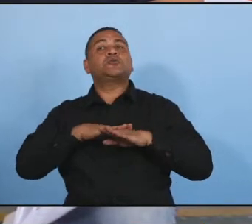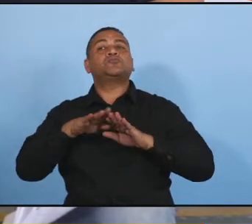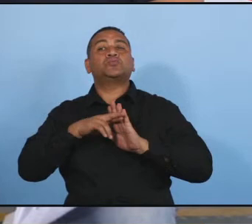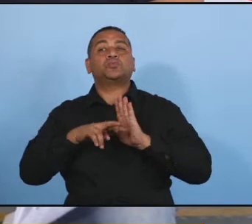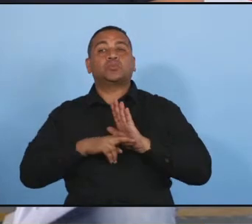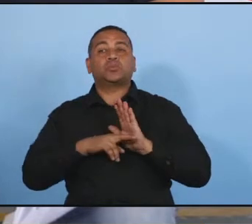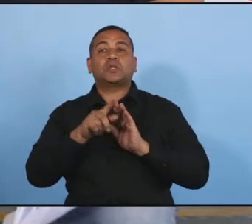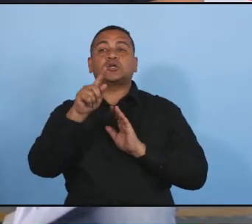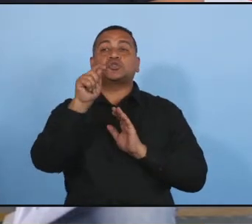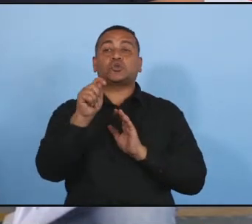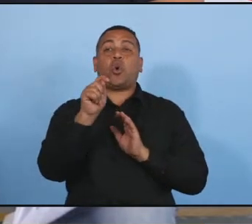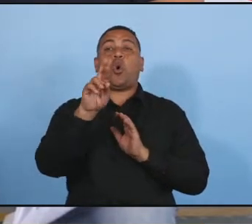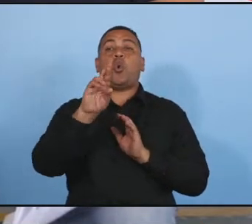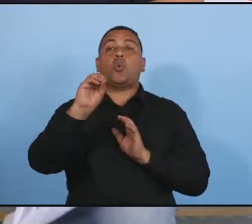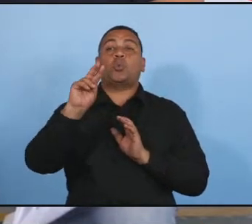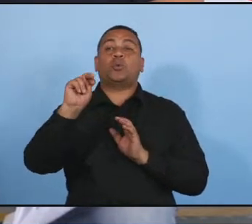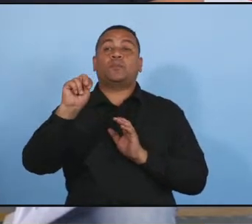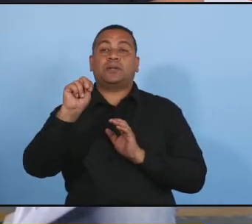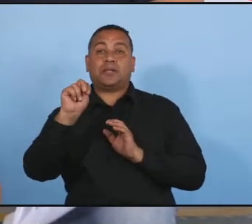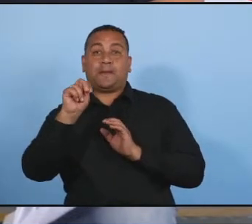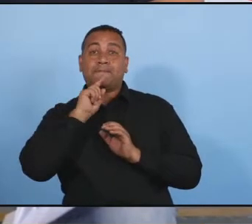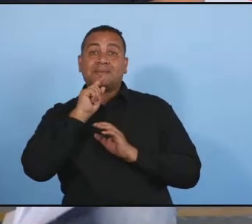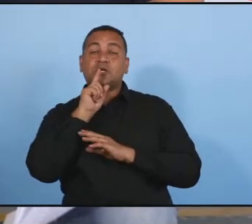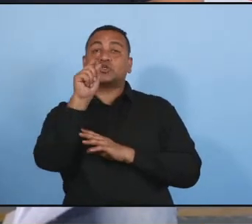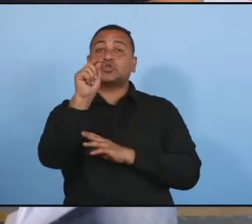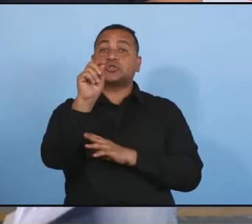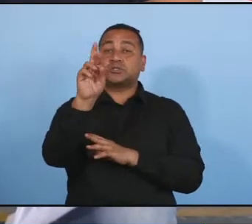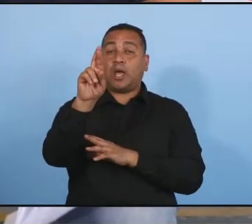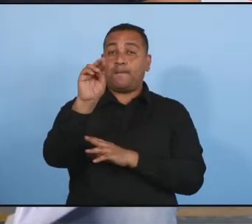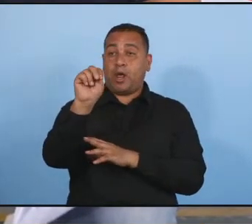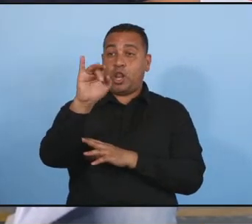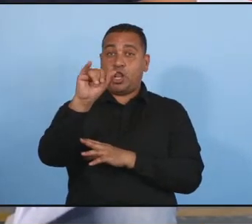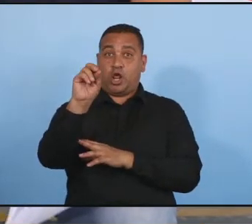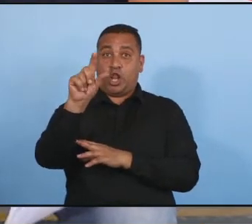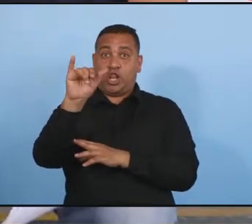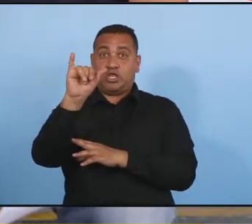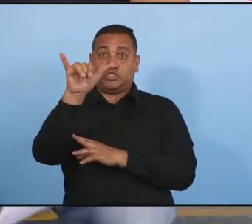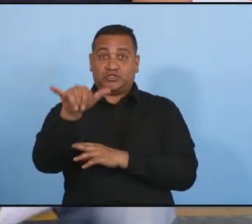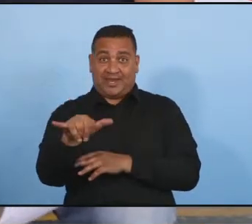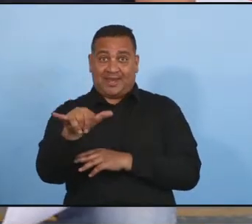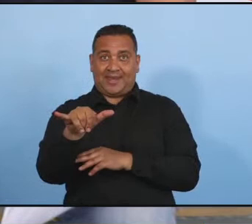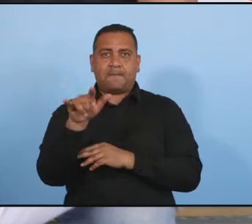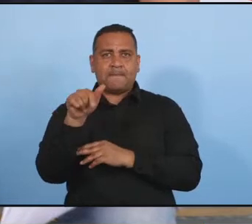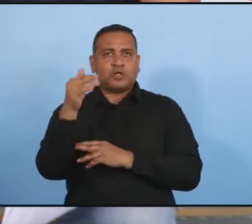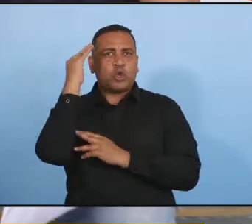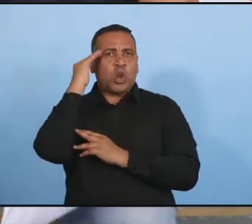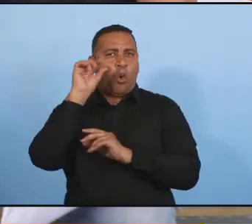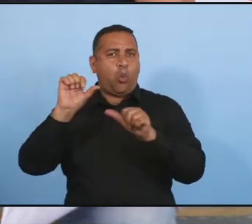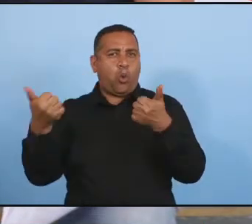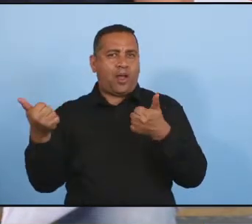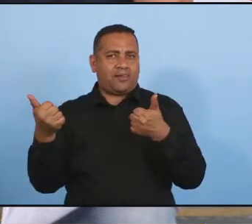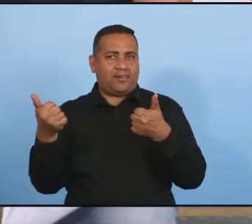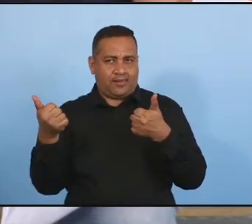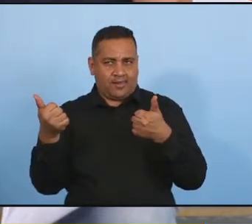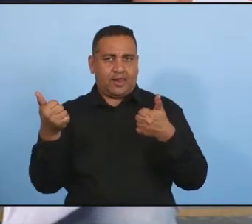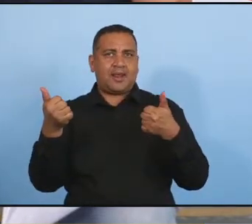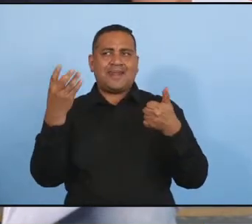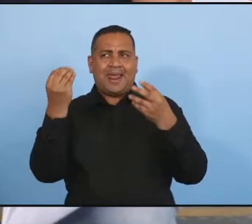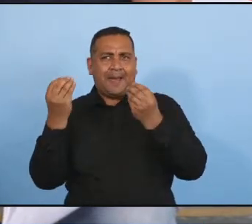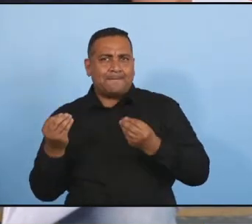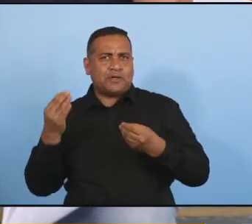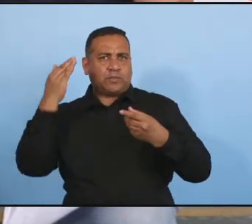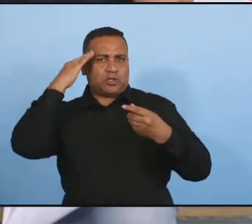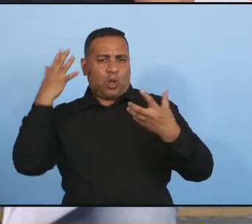the algebra and mathematics at all. Oh, wow. Because basically what do you do there? You work